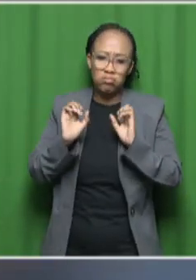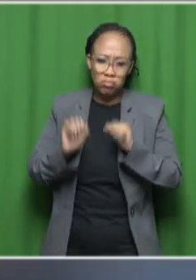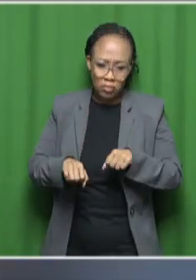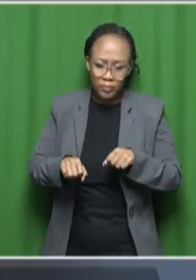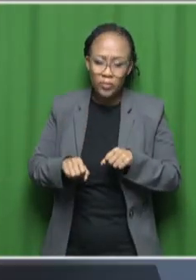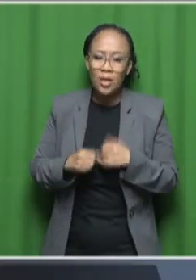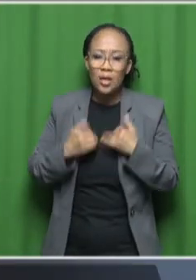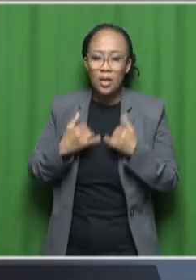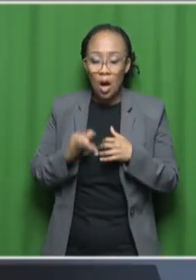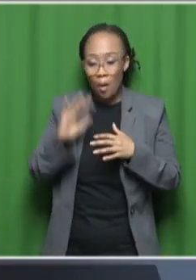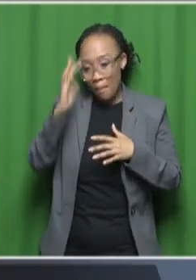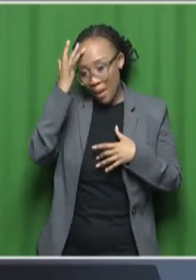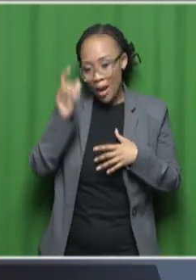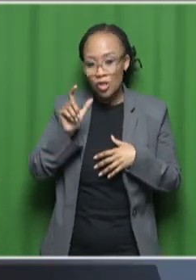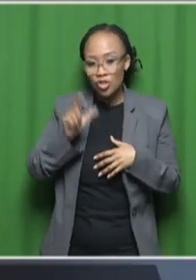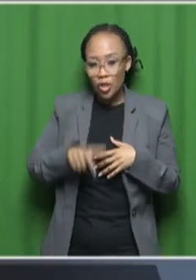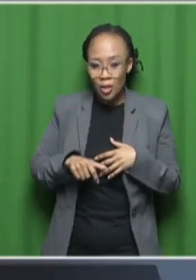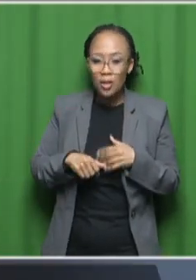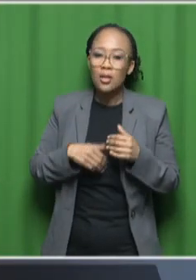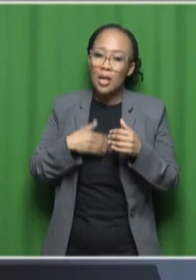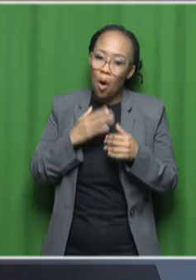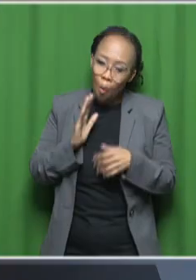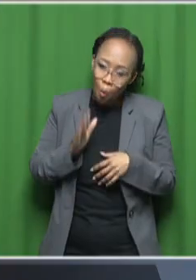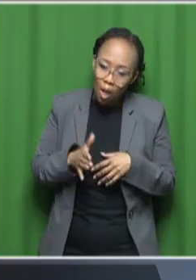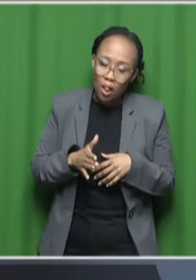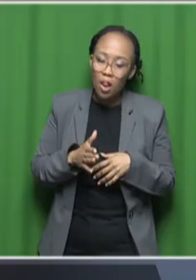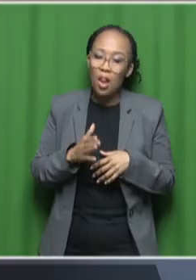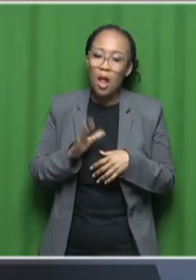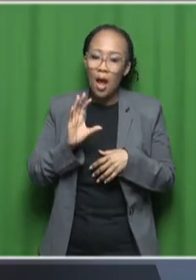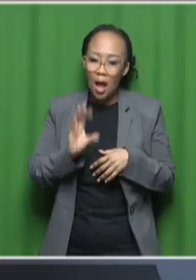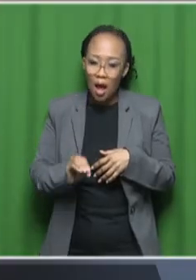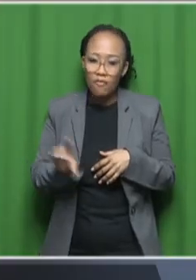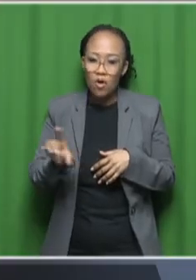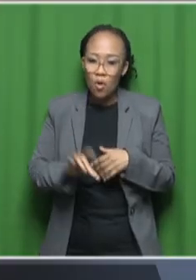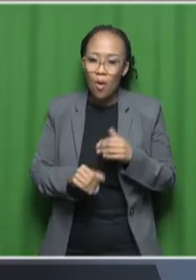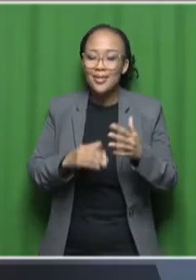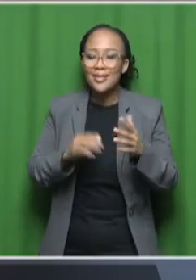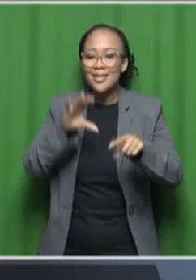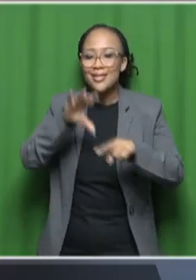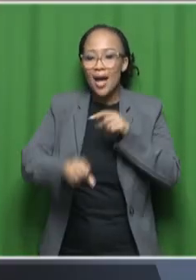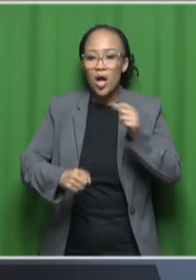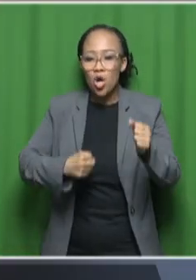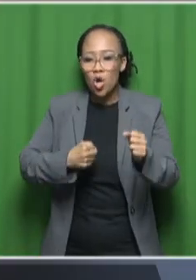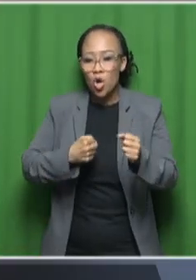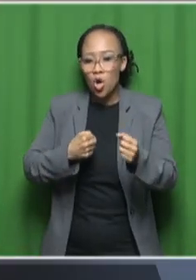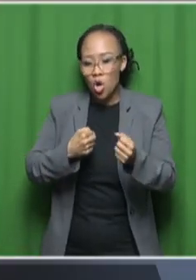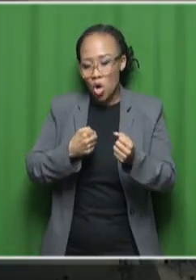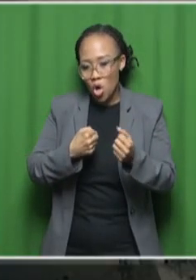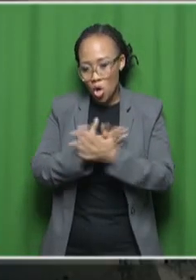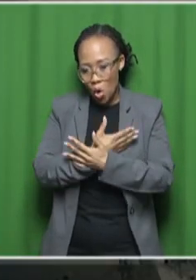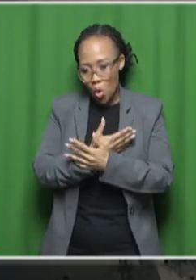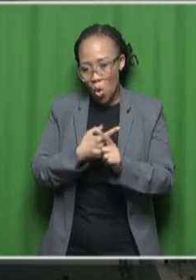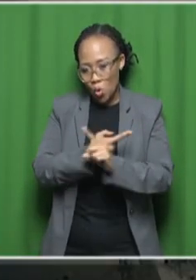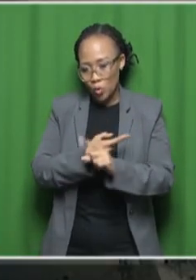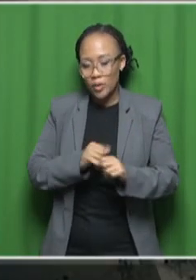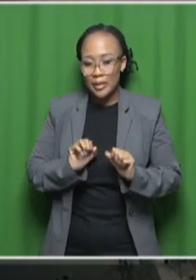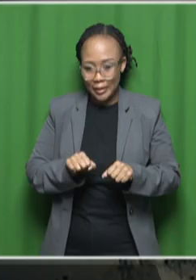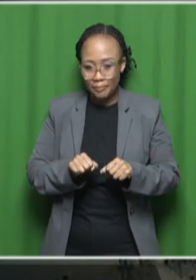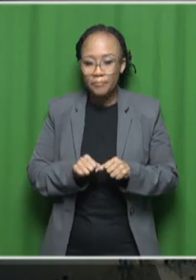again go undiagnosed without a diagnosis and treatment. So it is definitely possible. Well, I must say that's